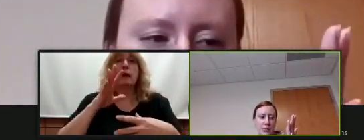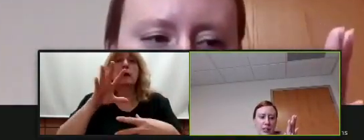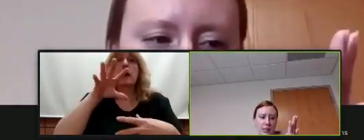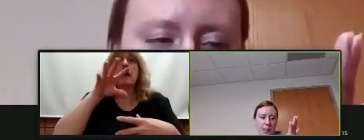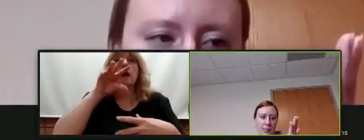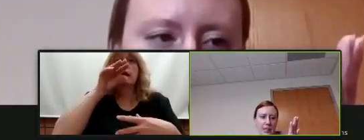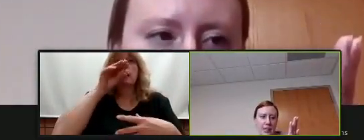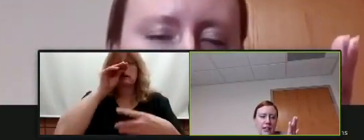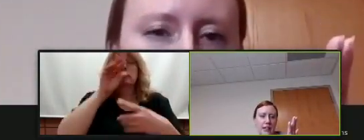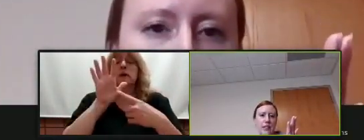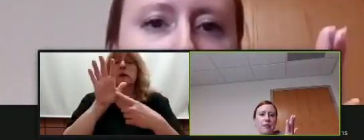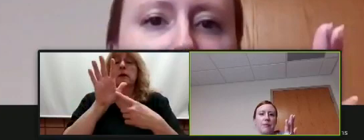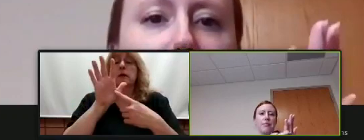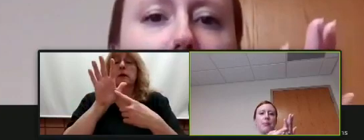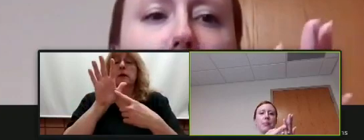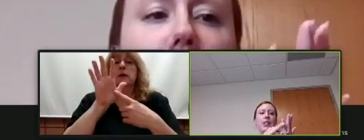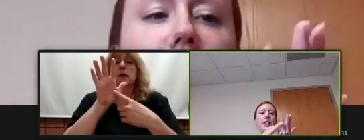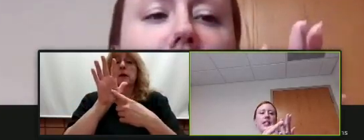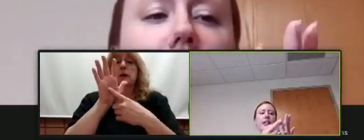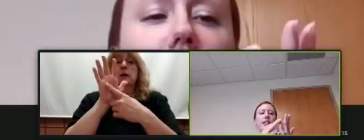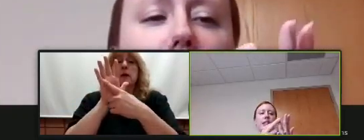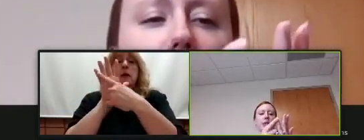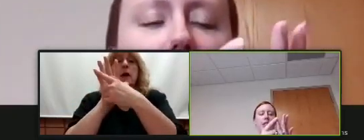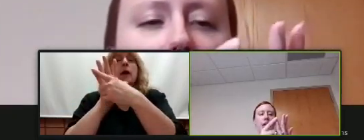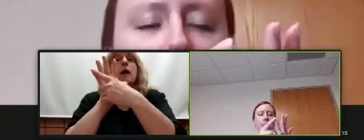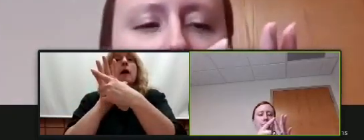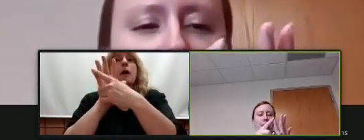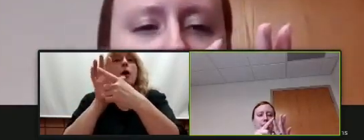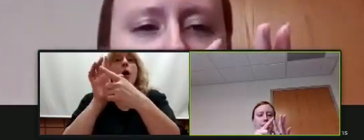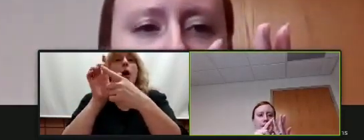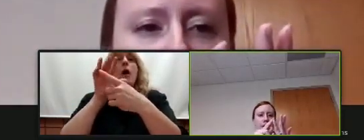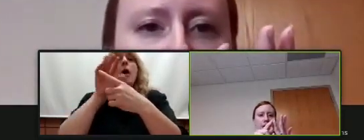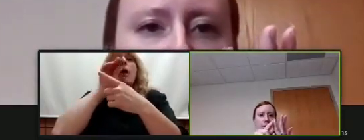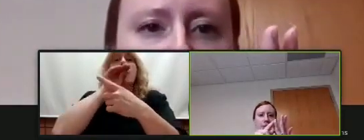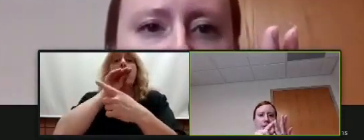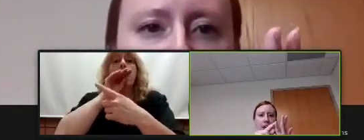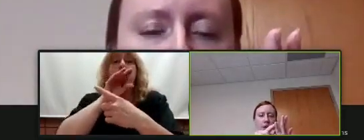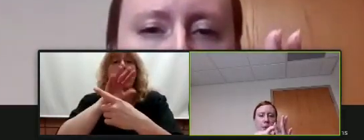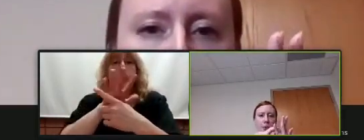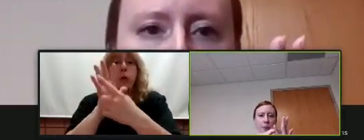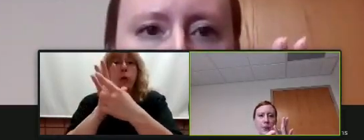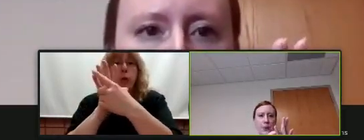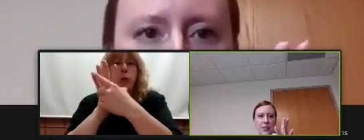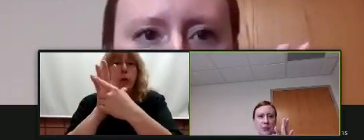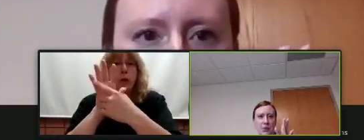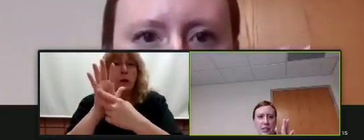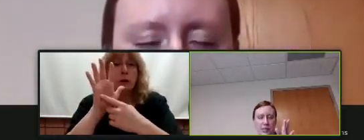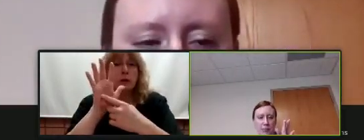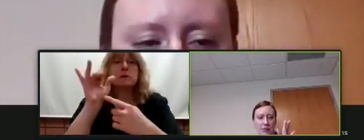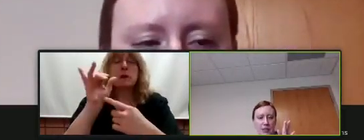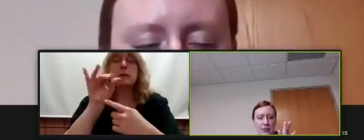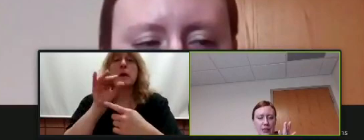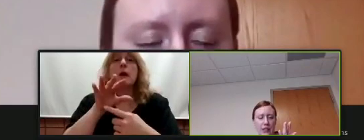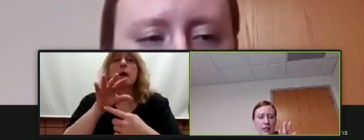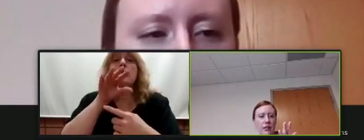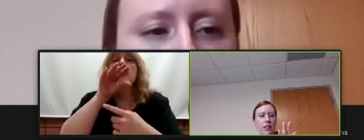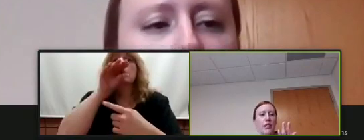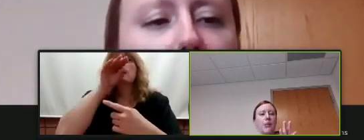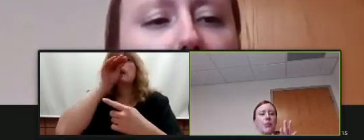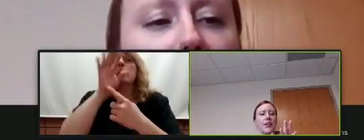as I'm going down my pinky. Breathe in as I'm going up my ring finger and breathe out as I'm going down my ring